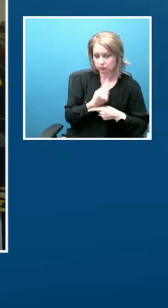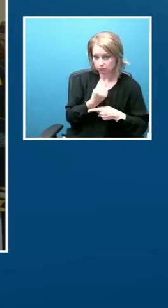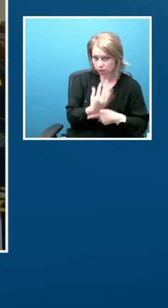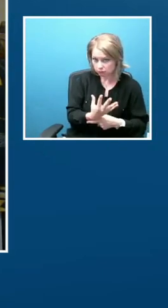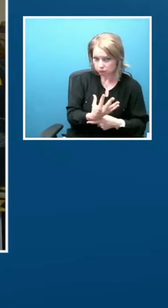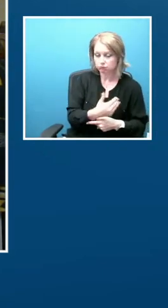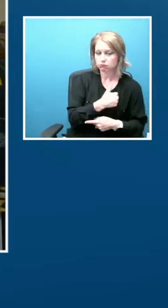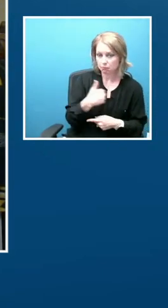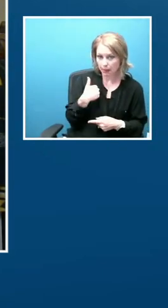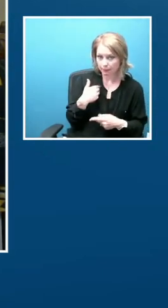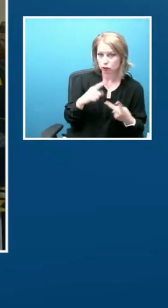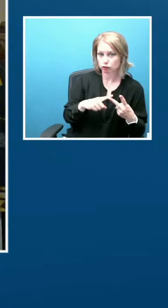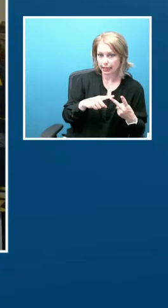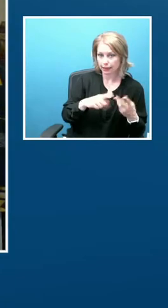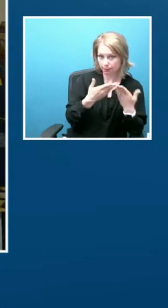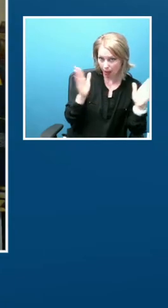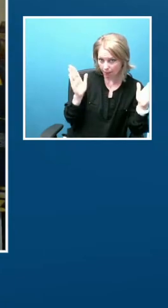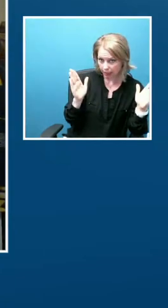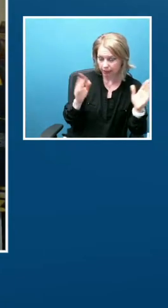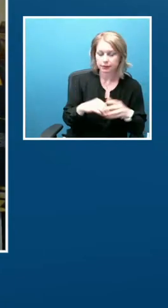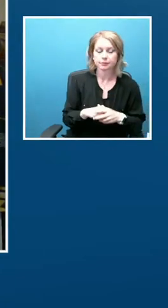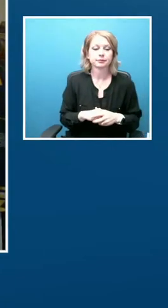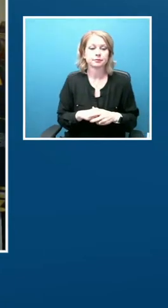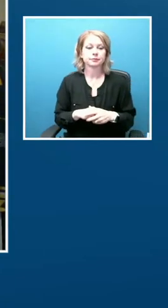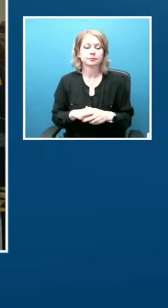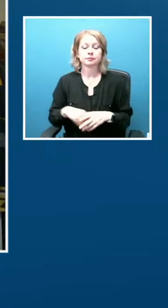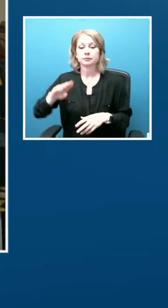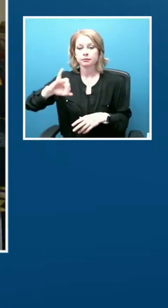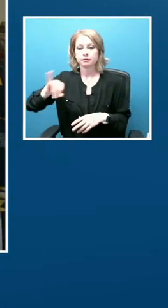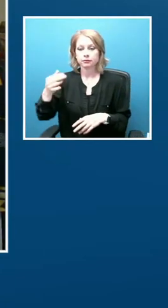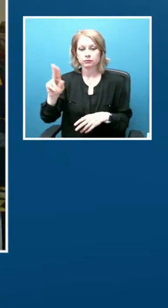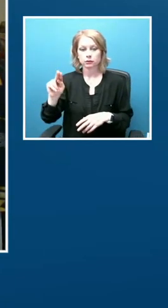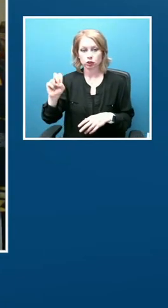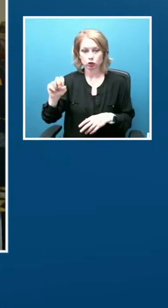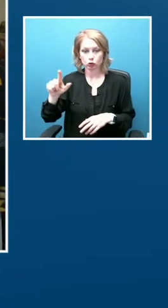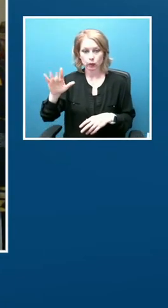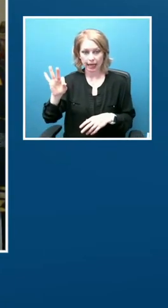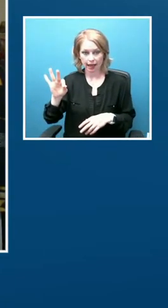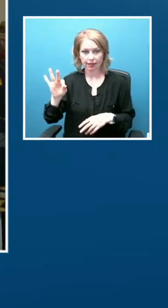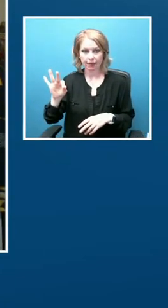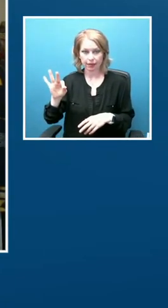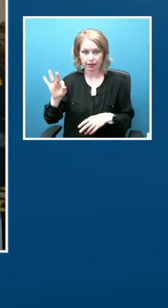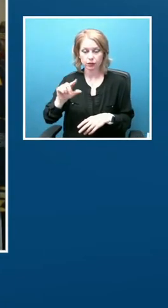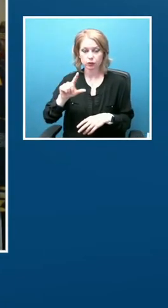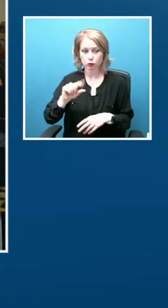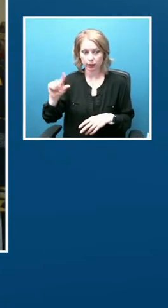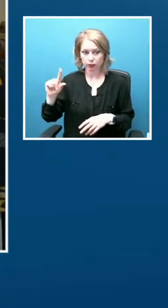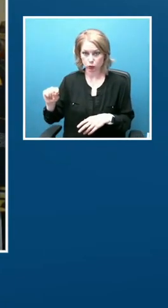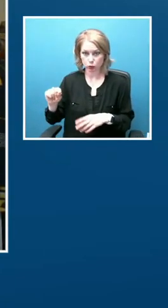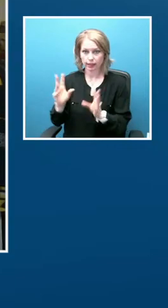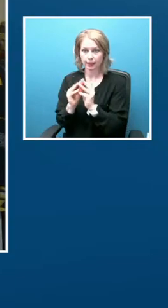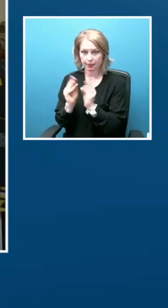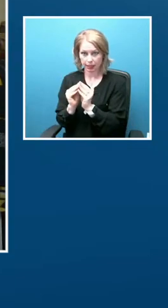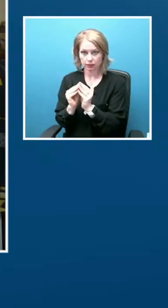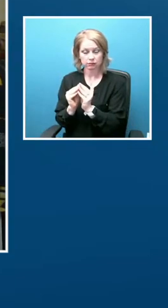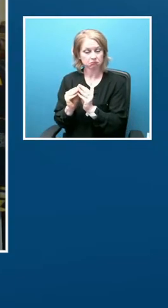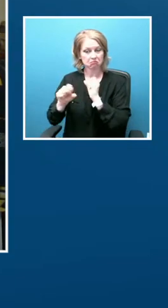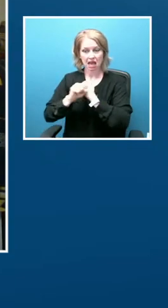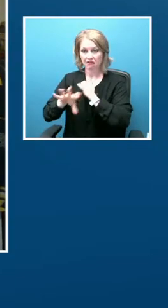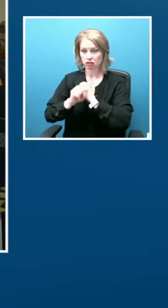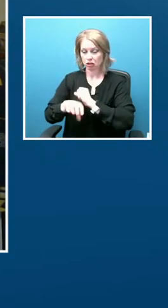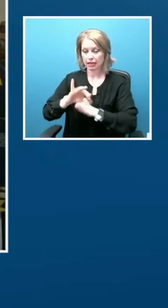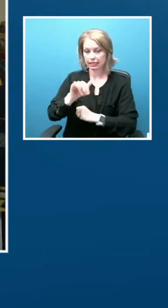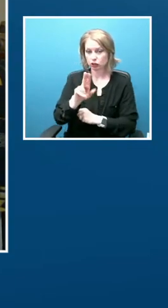complying with that rule. The June 29th, 2020 meeting was fully advertised on June 20th on